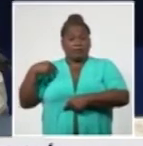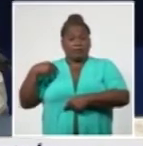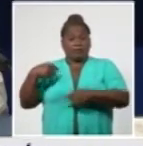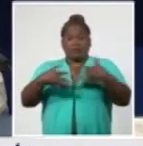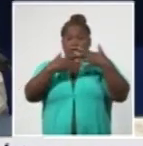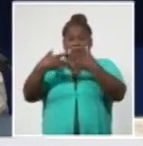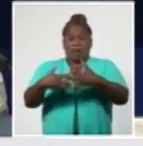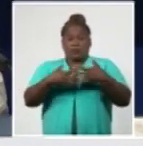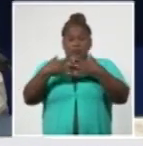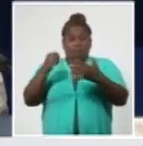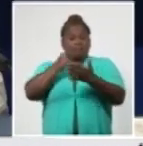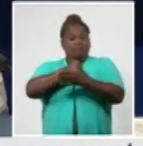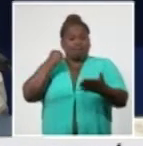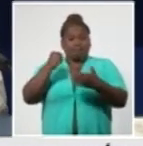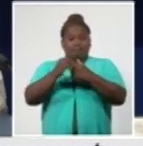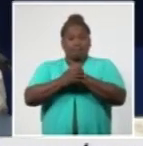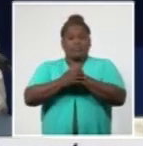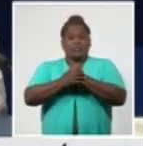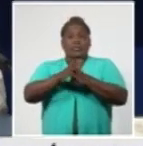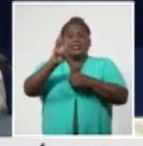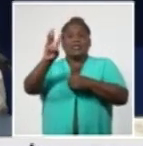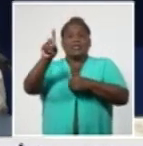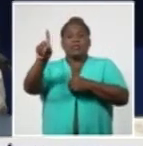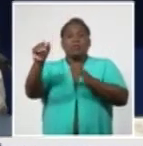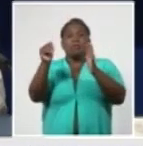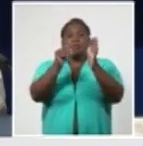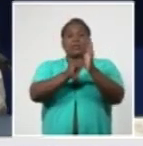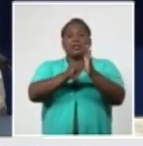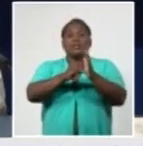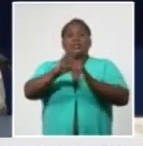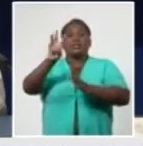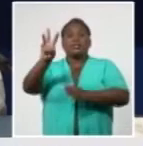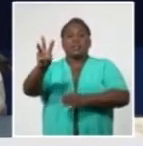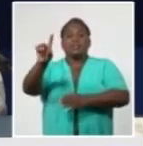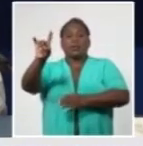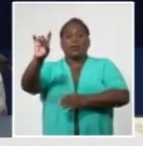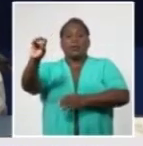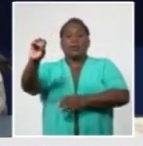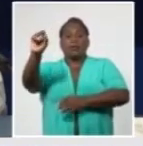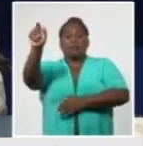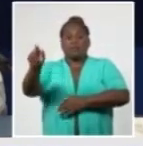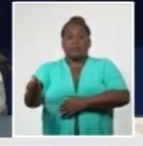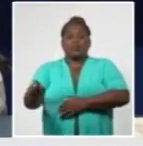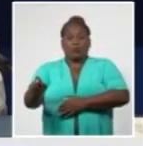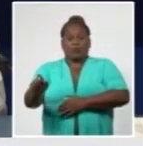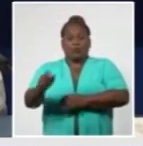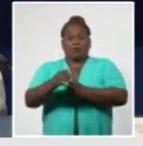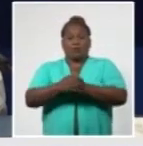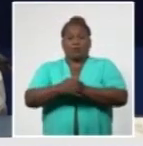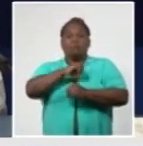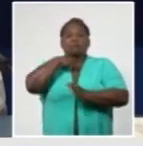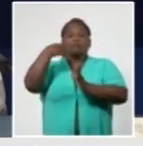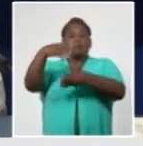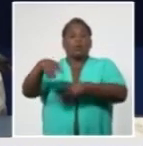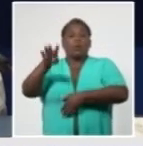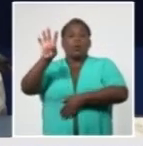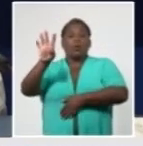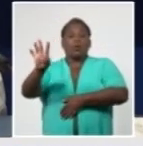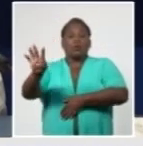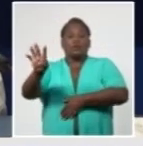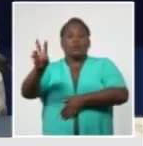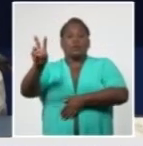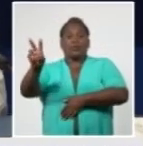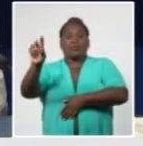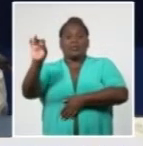31,390 cases were confirmed and 427 people died.